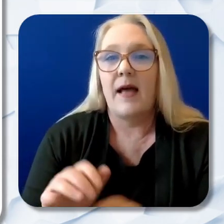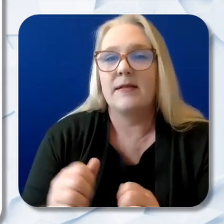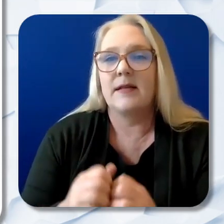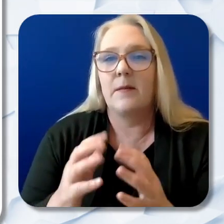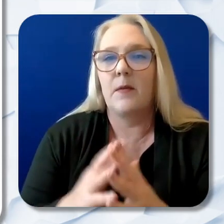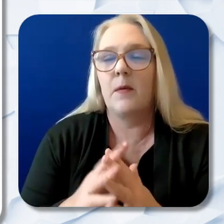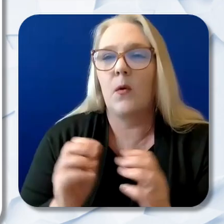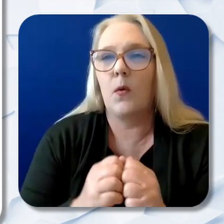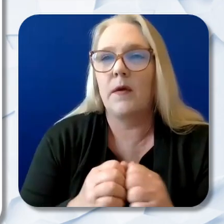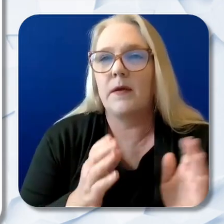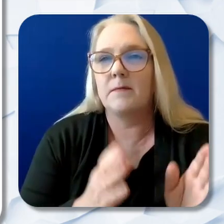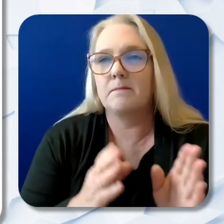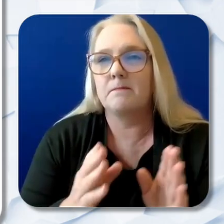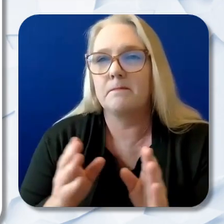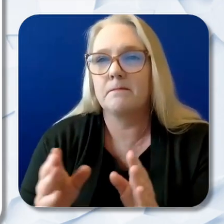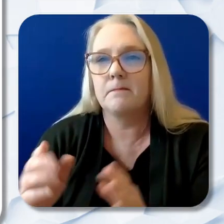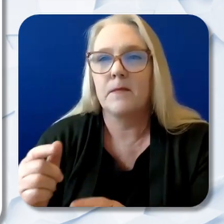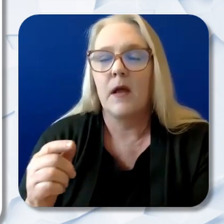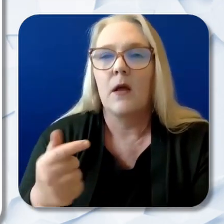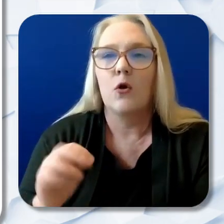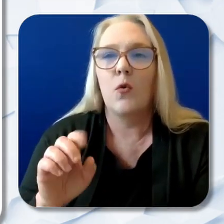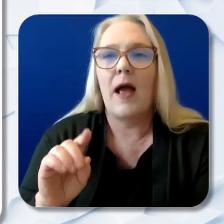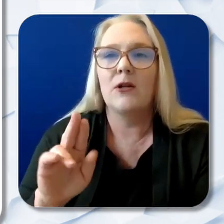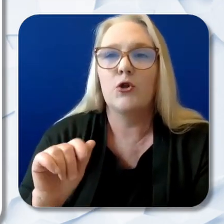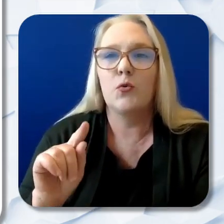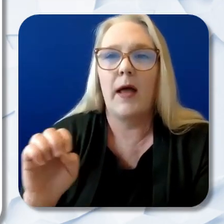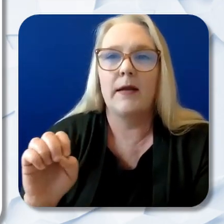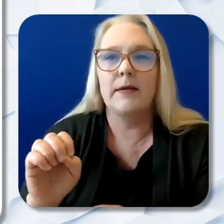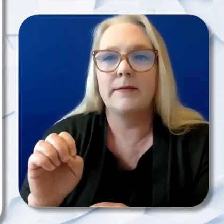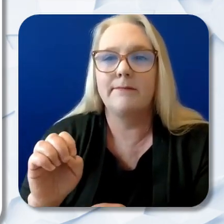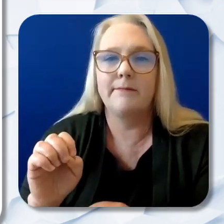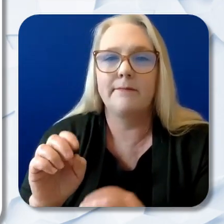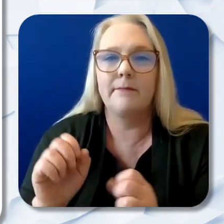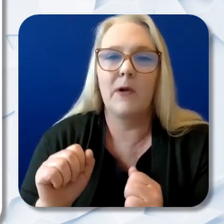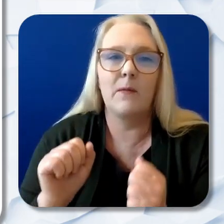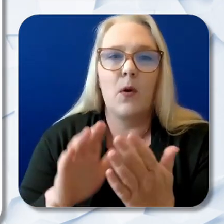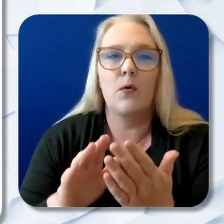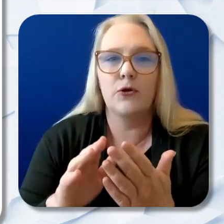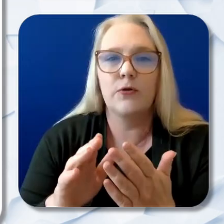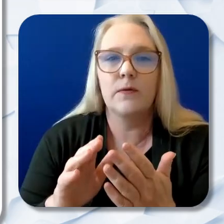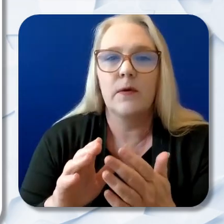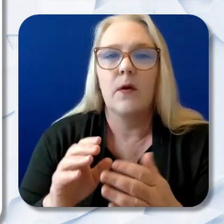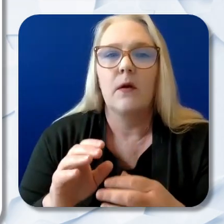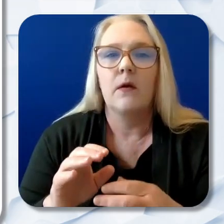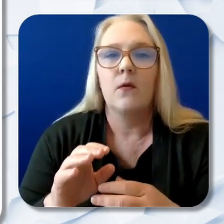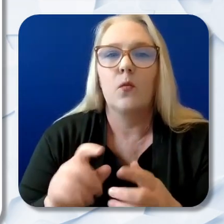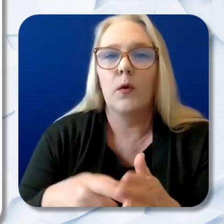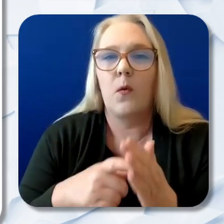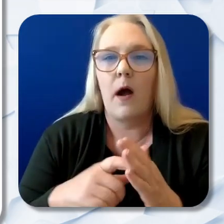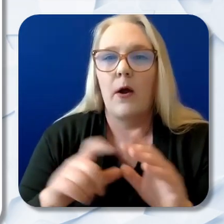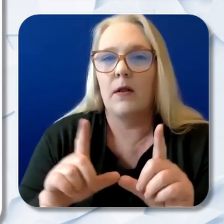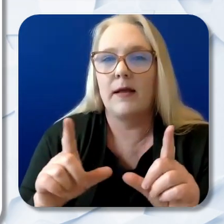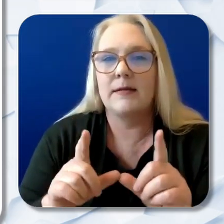with the graduated phase-in approach, requiring any license-exempt classrooms to be phased